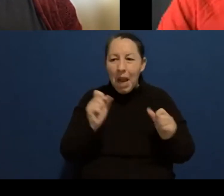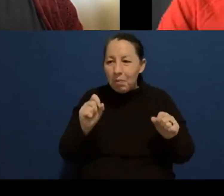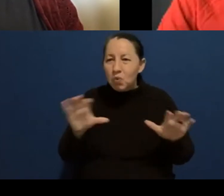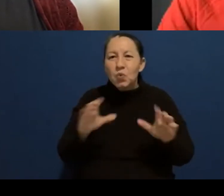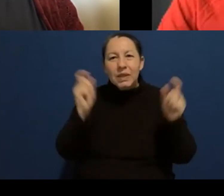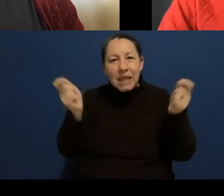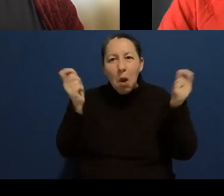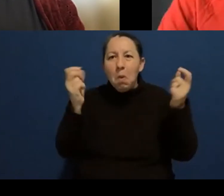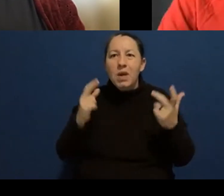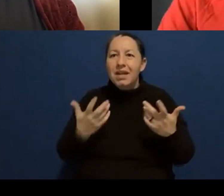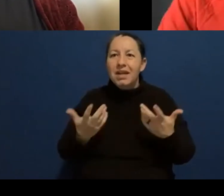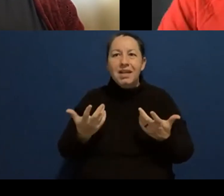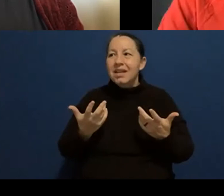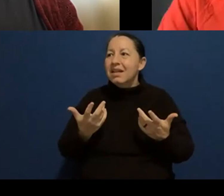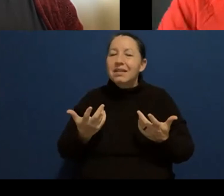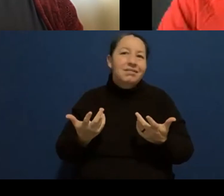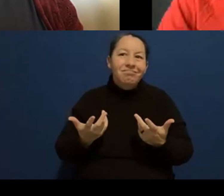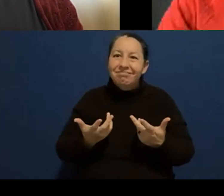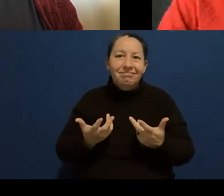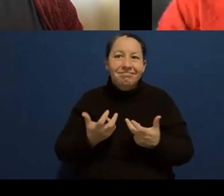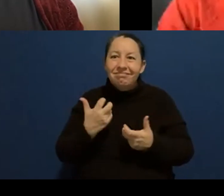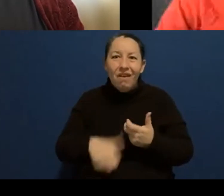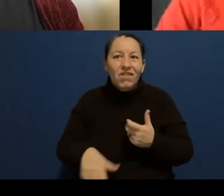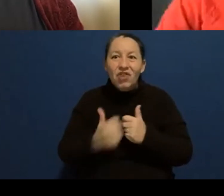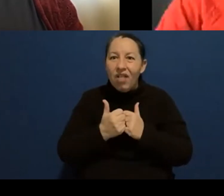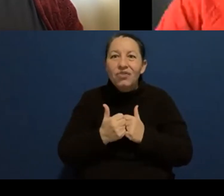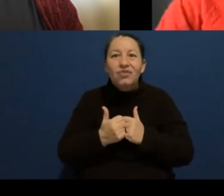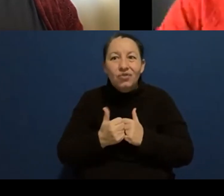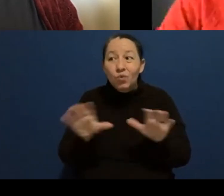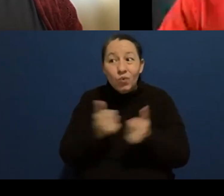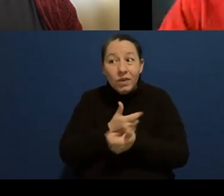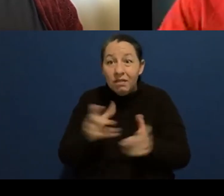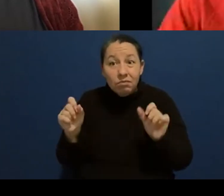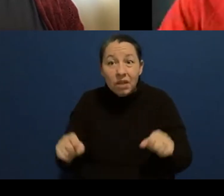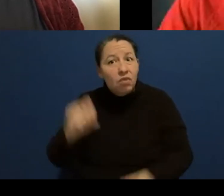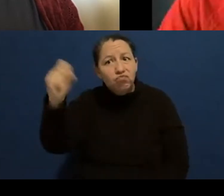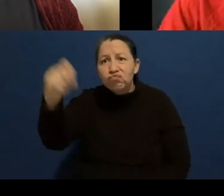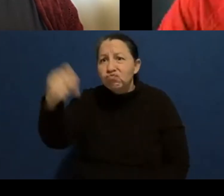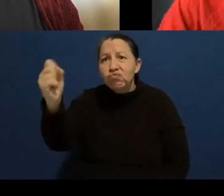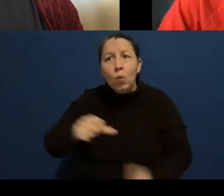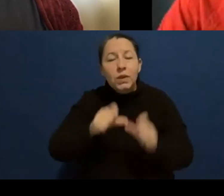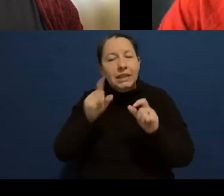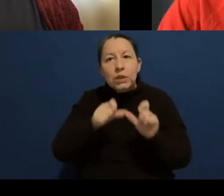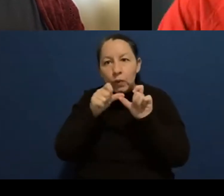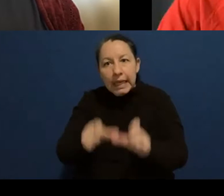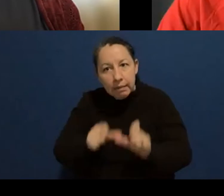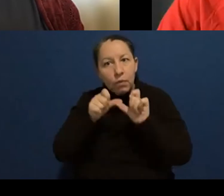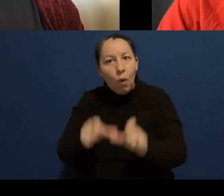that we're all doing everything that we can, and we need to just keep at it sometimes, right?